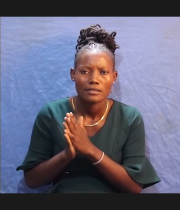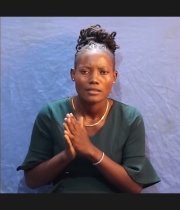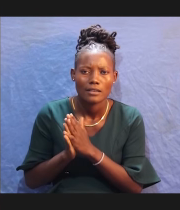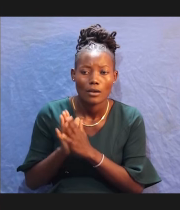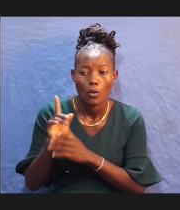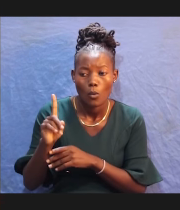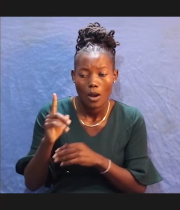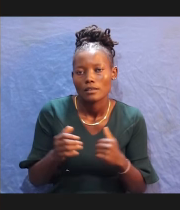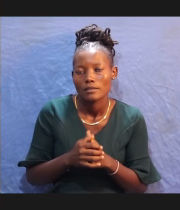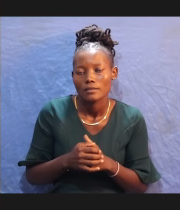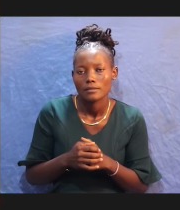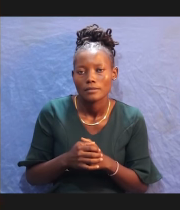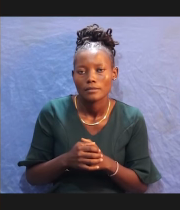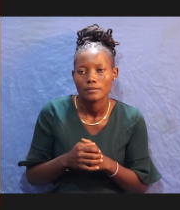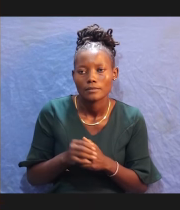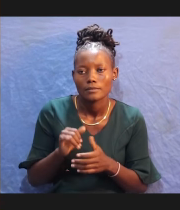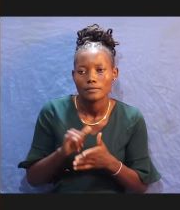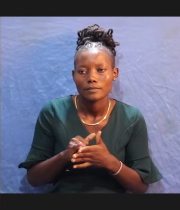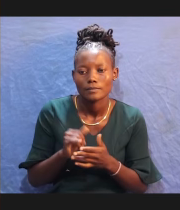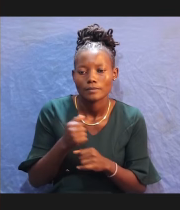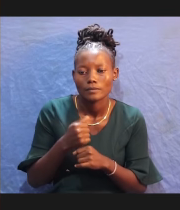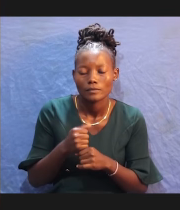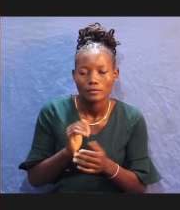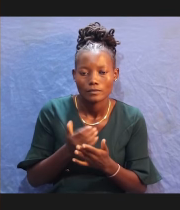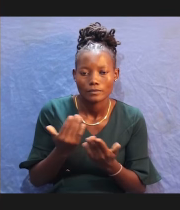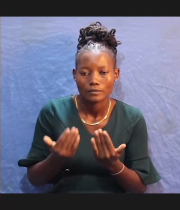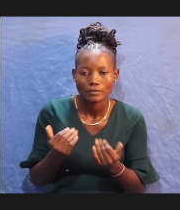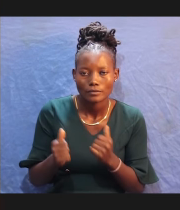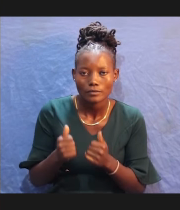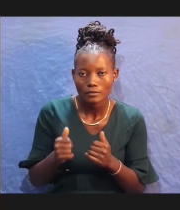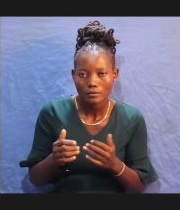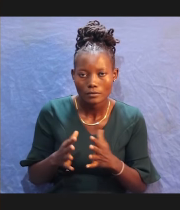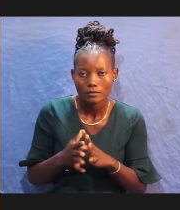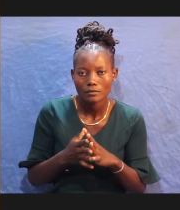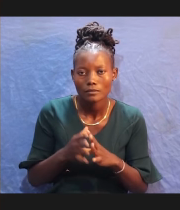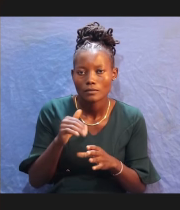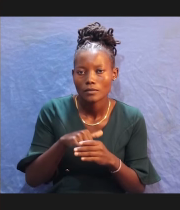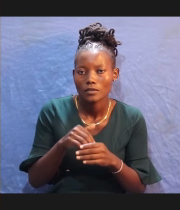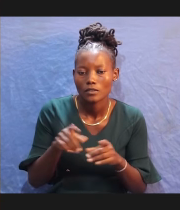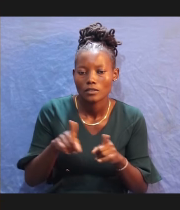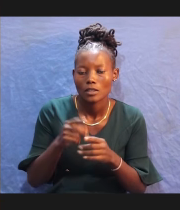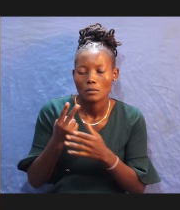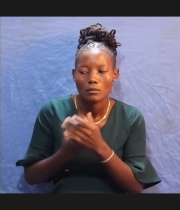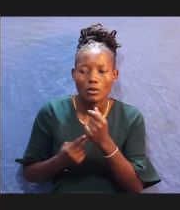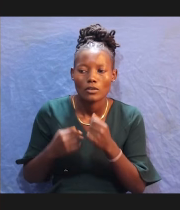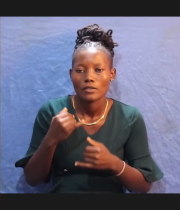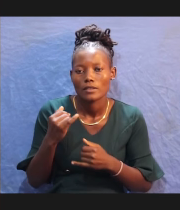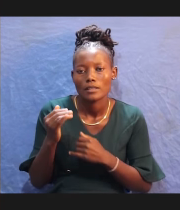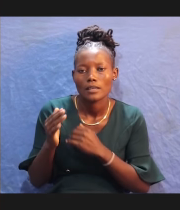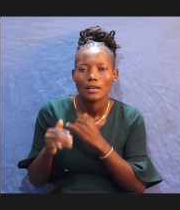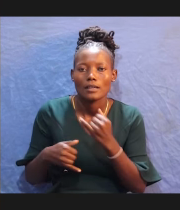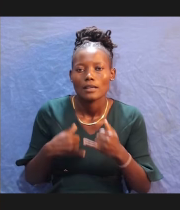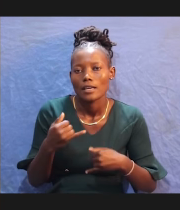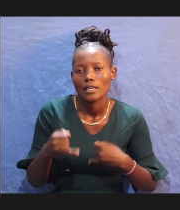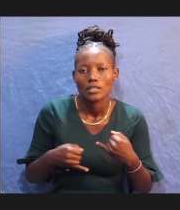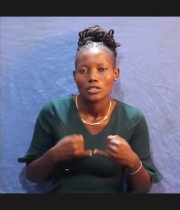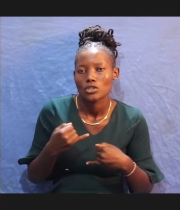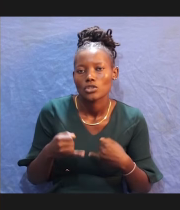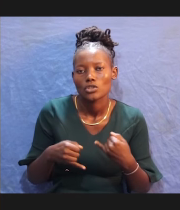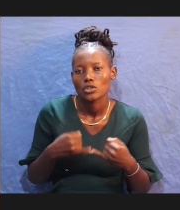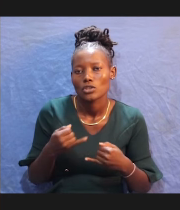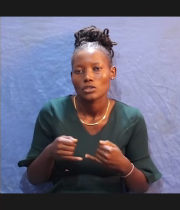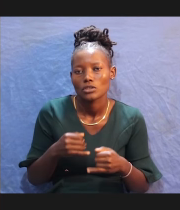this side. So they're doing something parallel at the same time, so they're both having fun. They're not thinking or seeing the other side